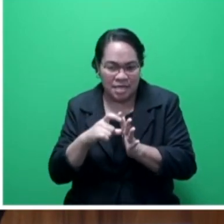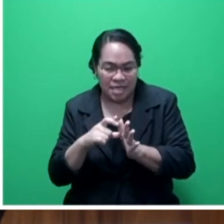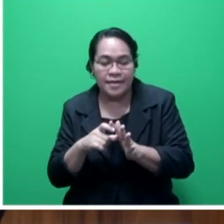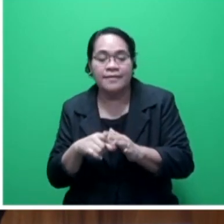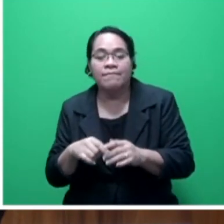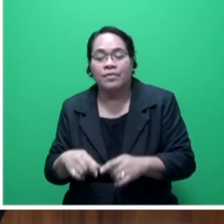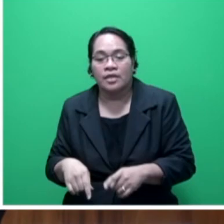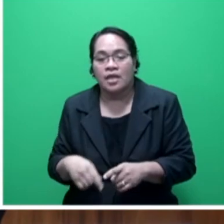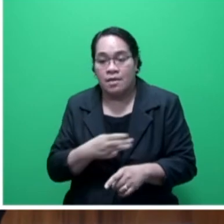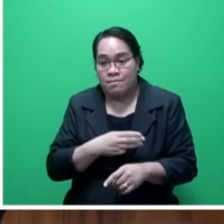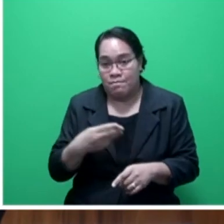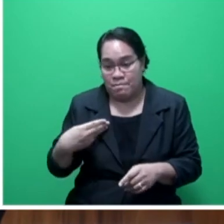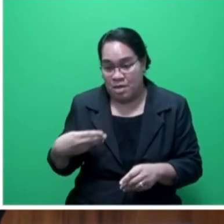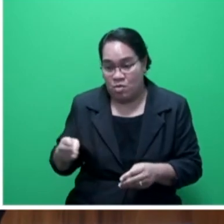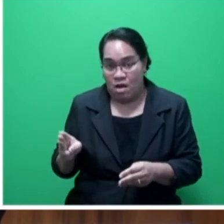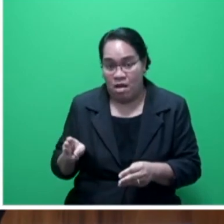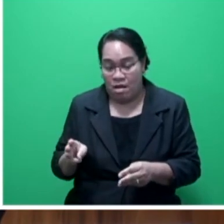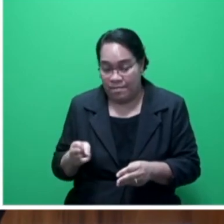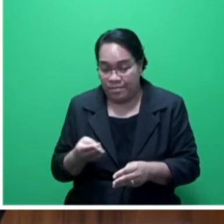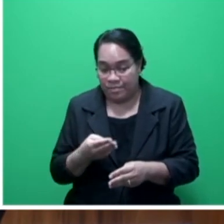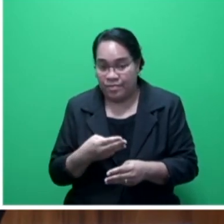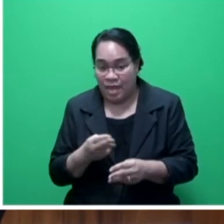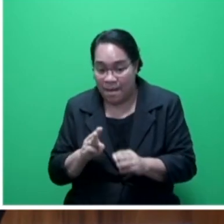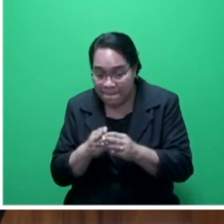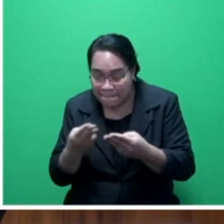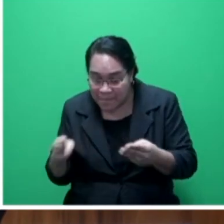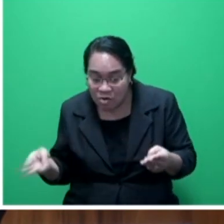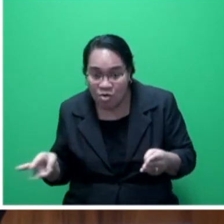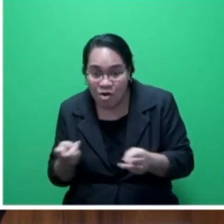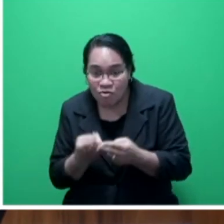has requires them to have environment management plans, and we